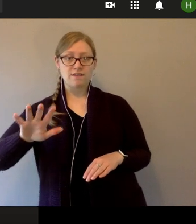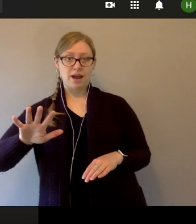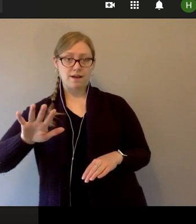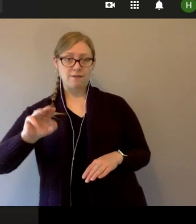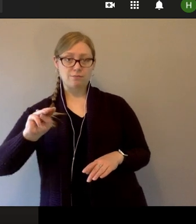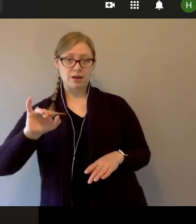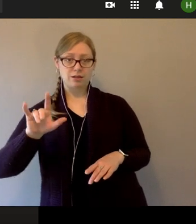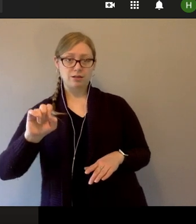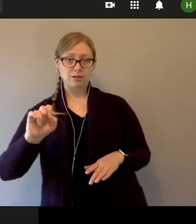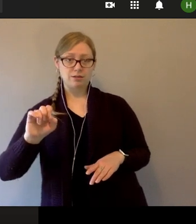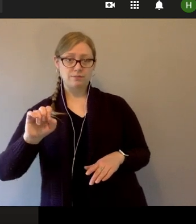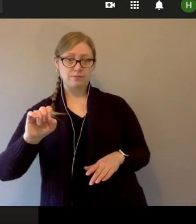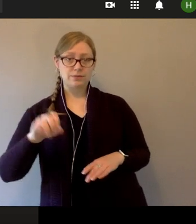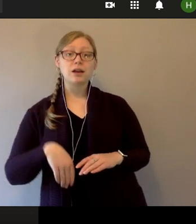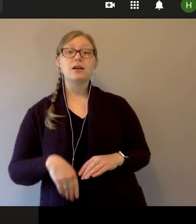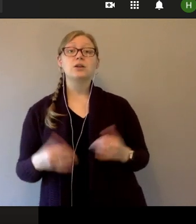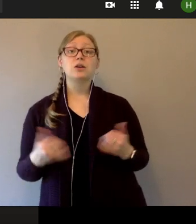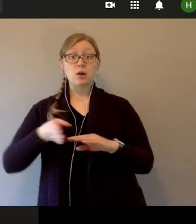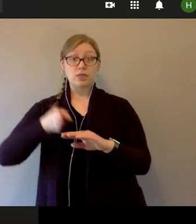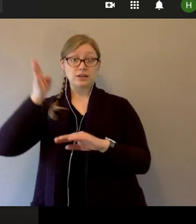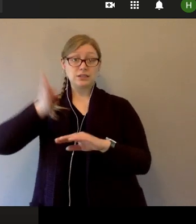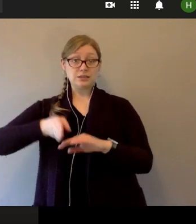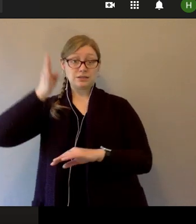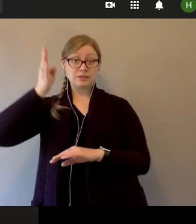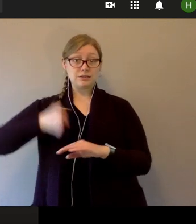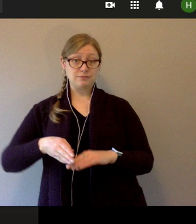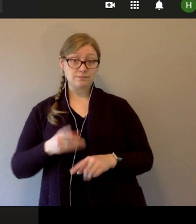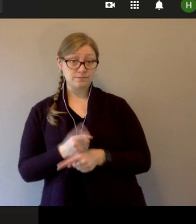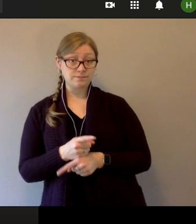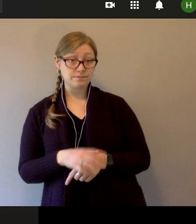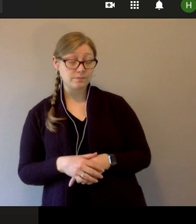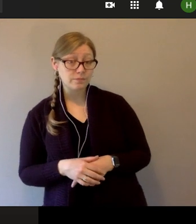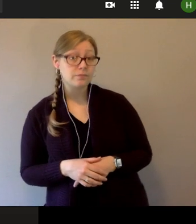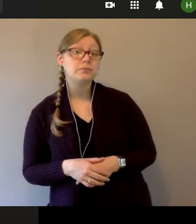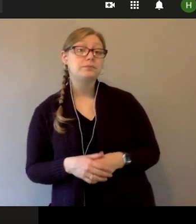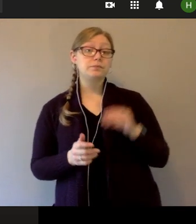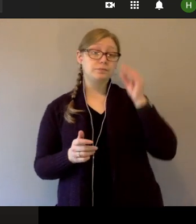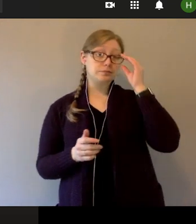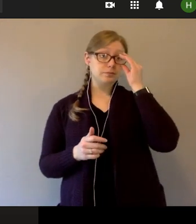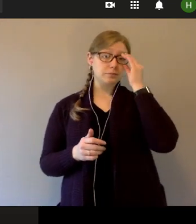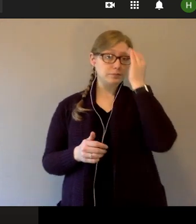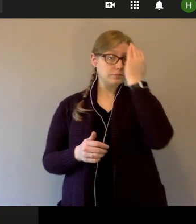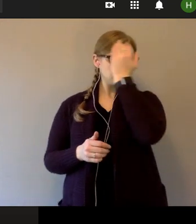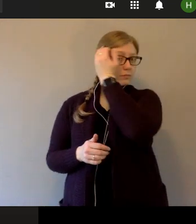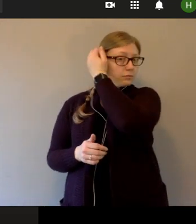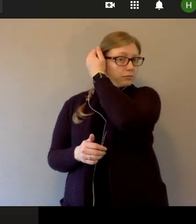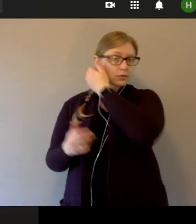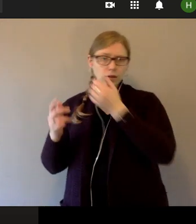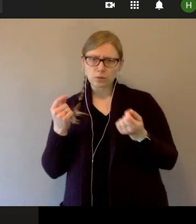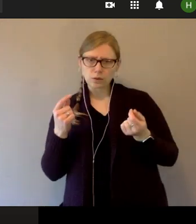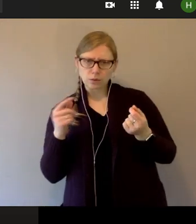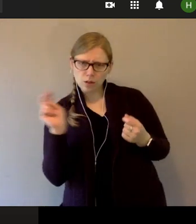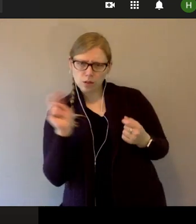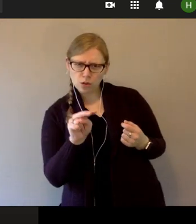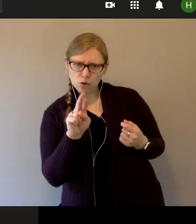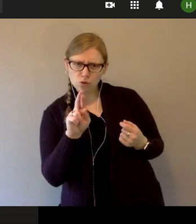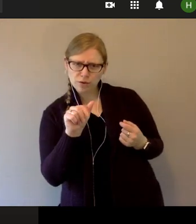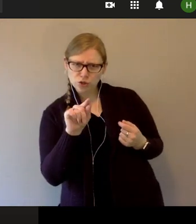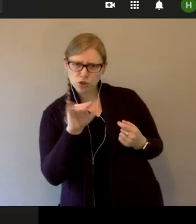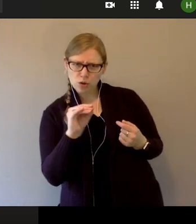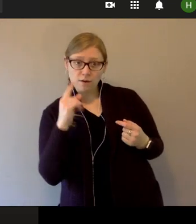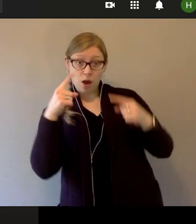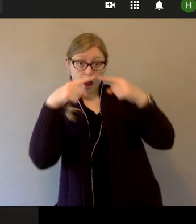now we have to find the vertical distance. So we're going to look up the ratio for opposite over hypotenuse, and that